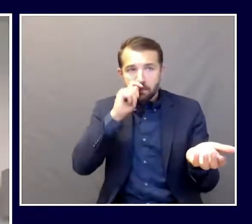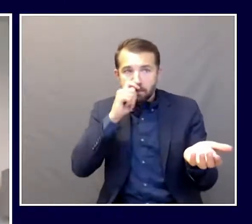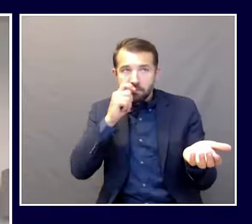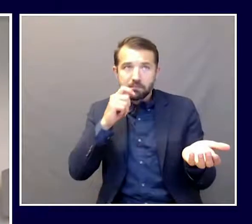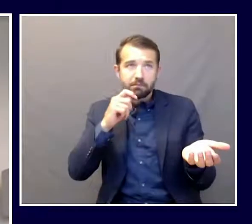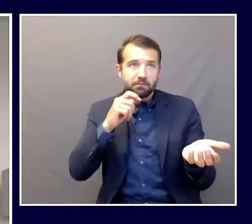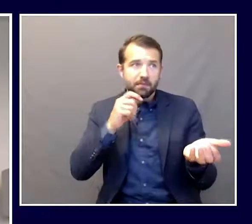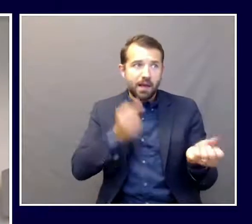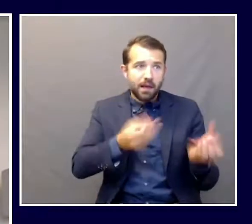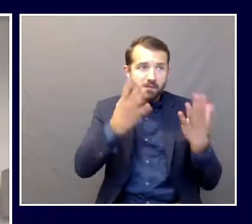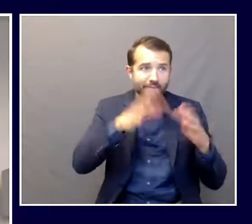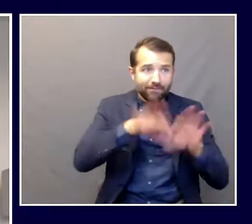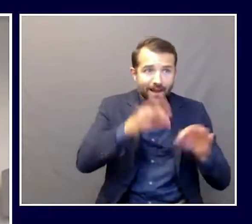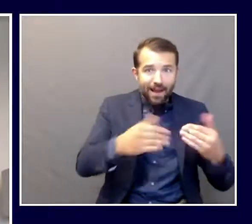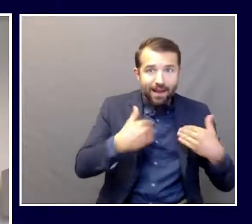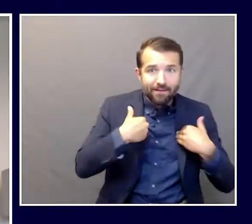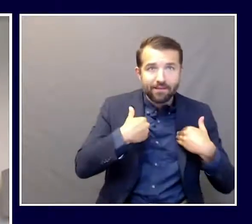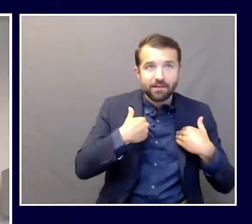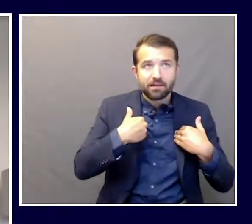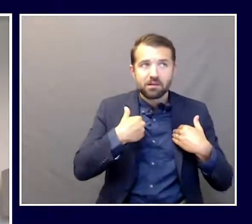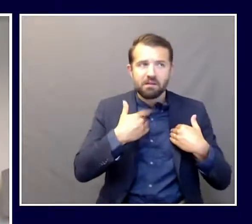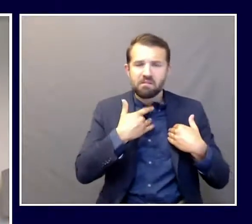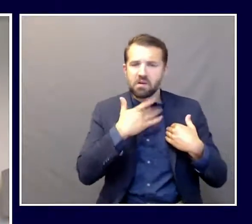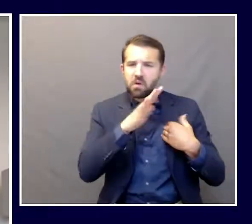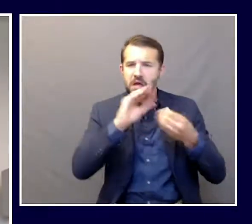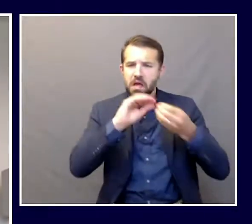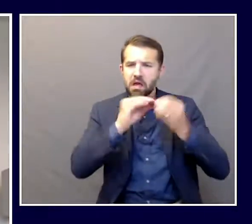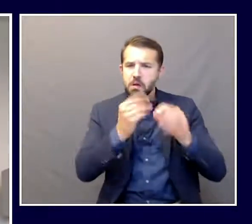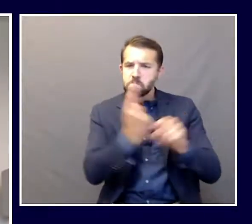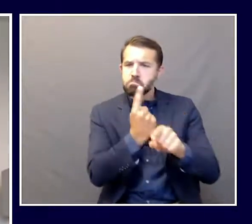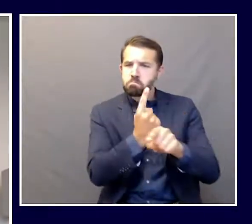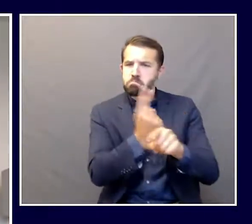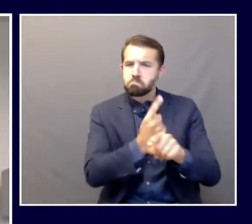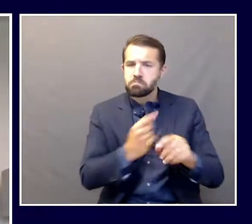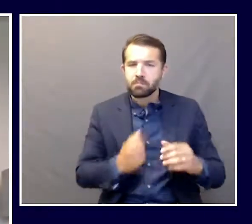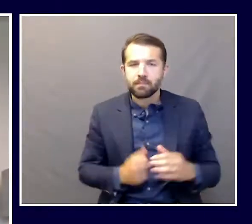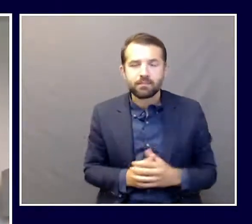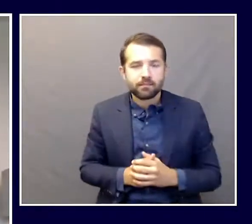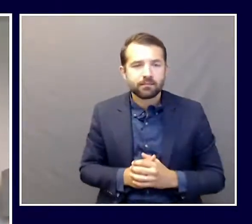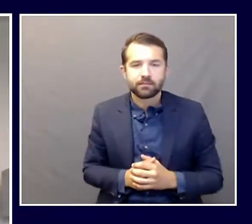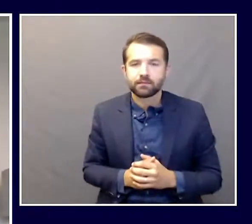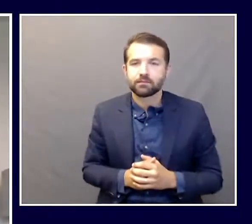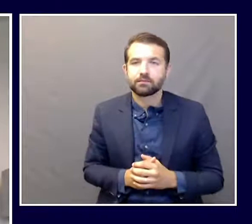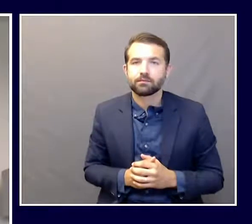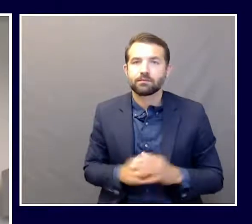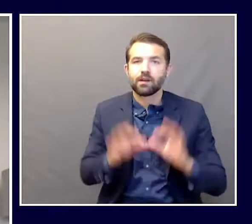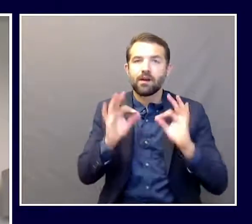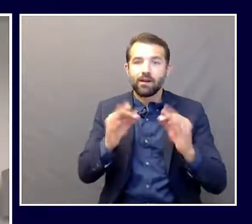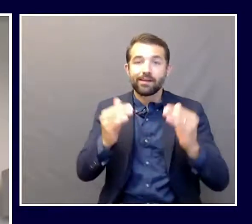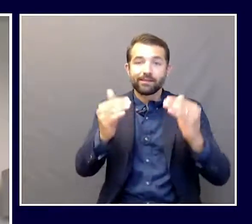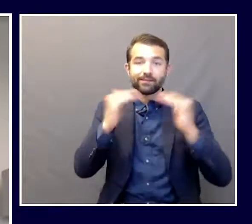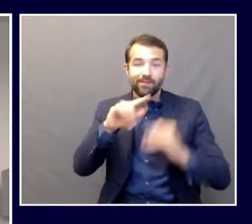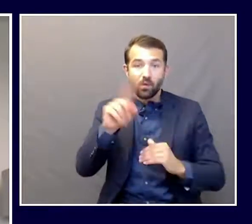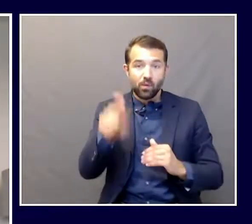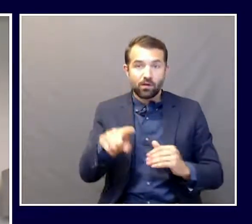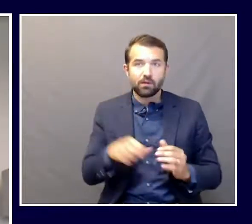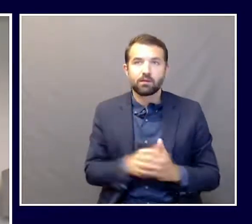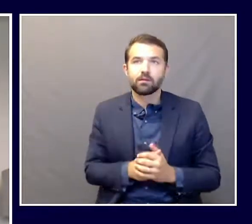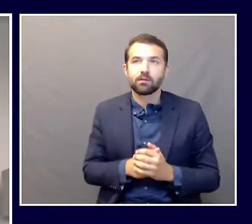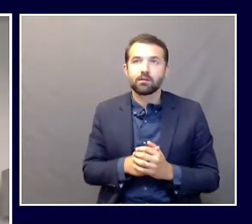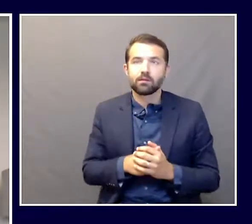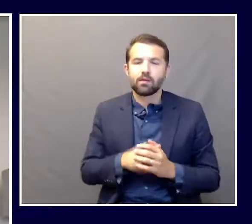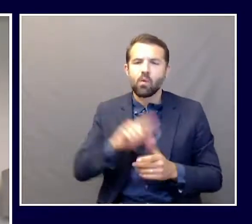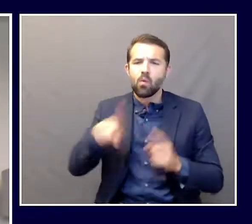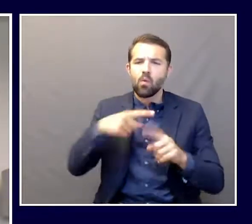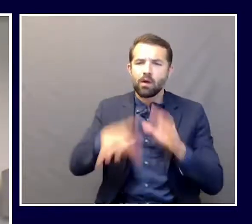there. Gotcha. Okay. And then my second question is about the vaccine sweepstakes. When other states were announcing their